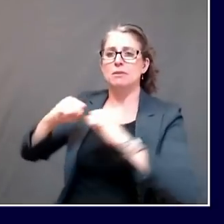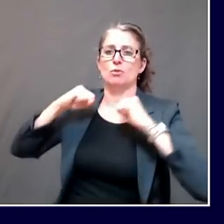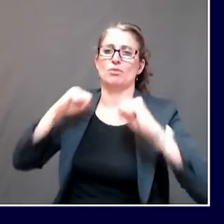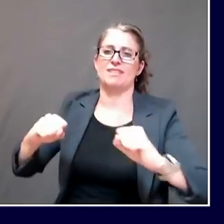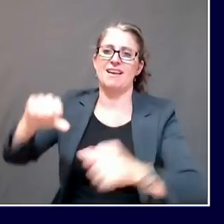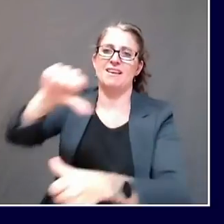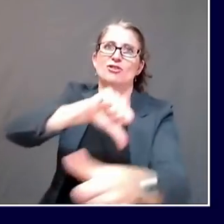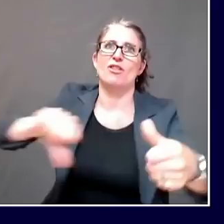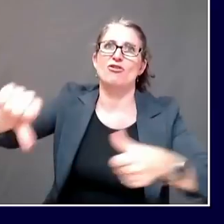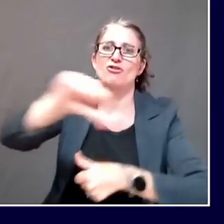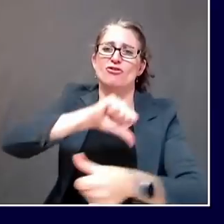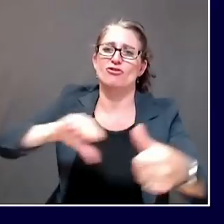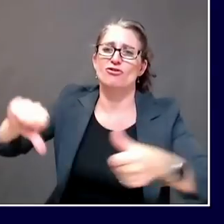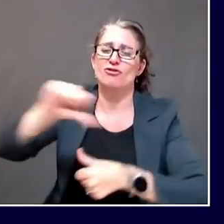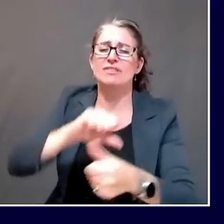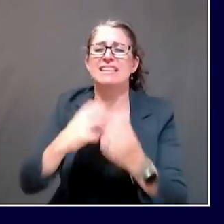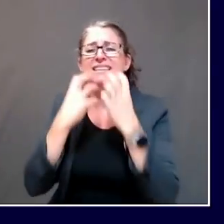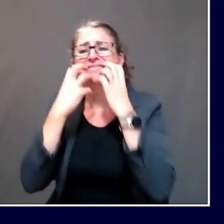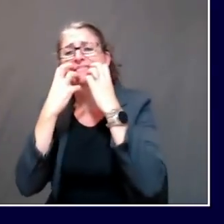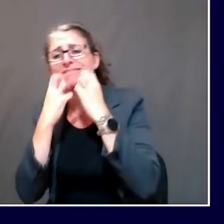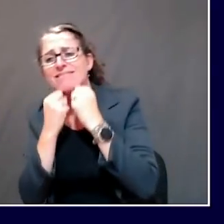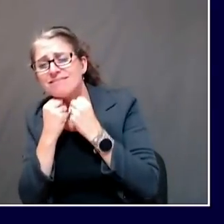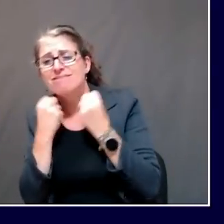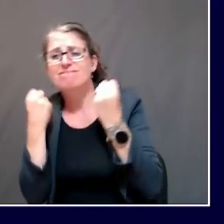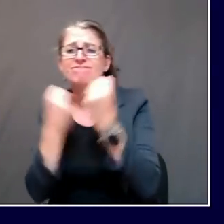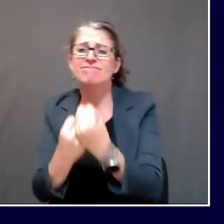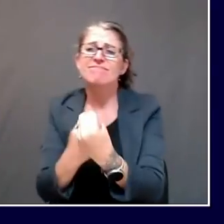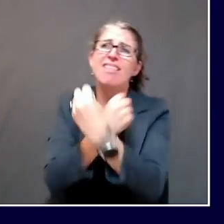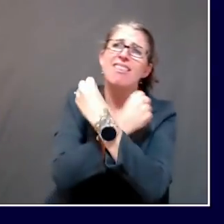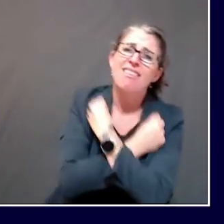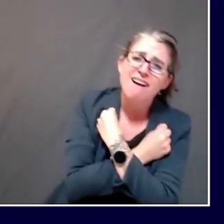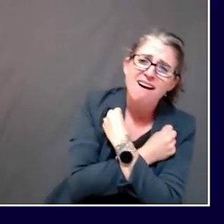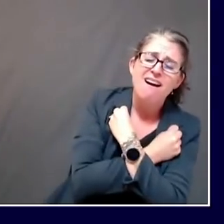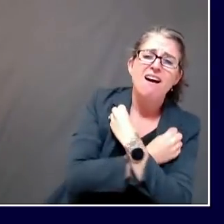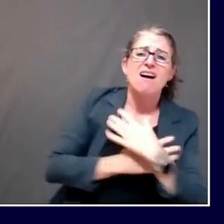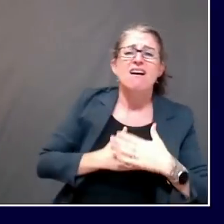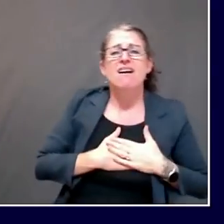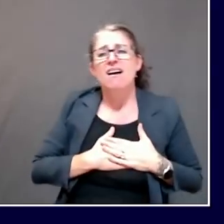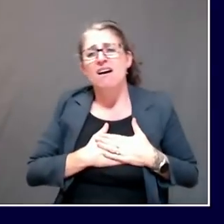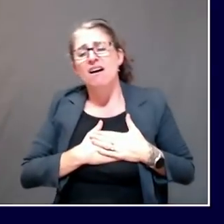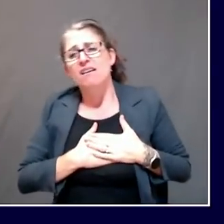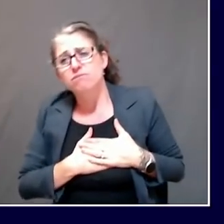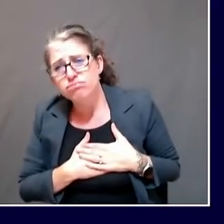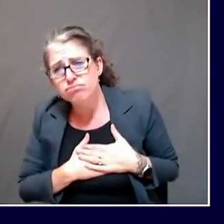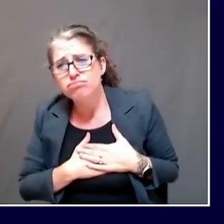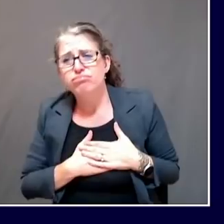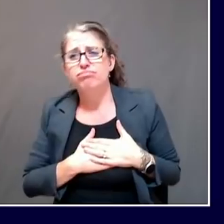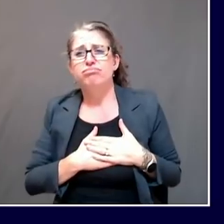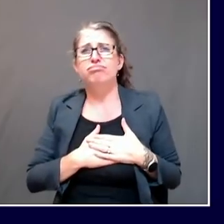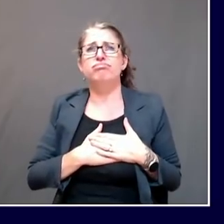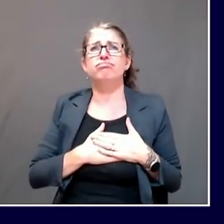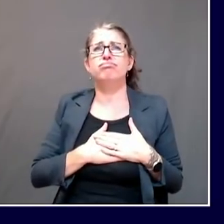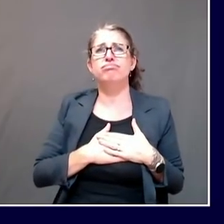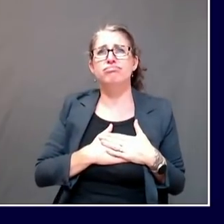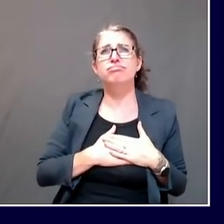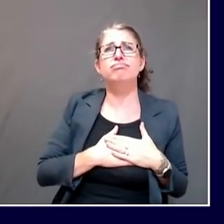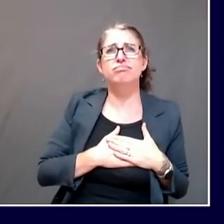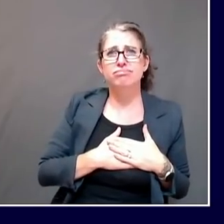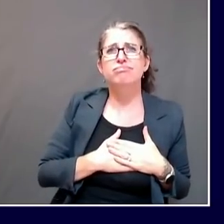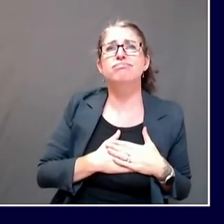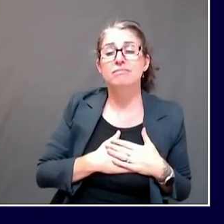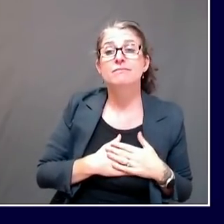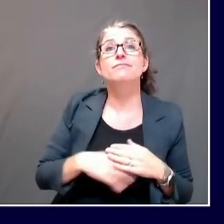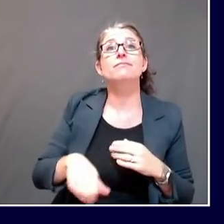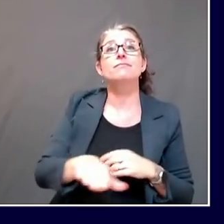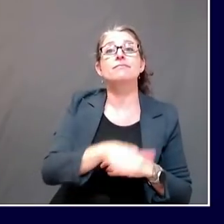compassionately toward all." And another individual, leader of a church in Boothbay Harbor, said, "For us, it's been pretty simple.